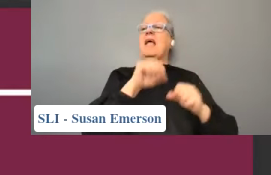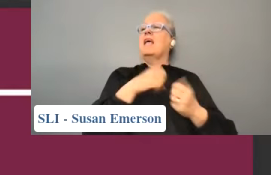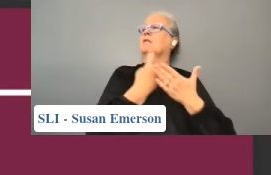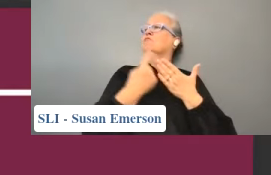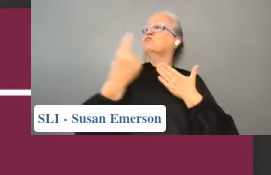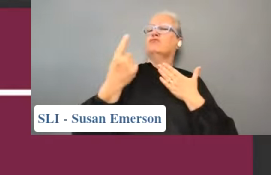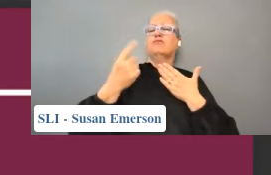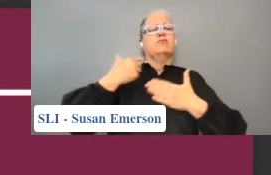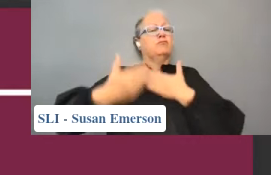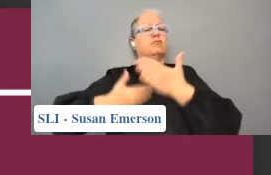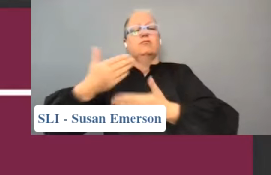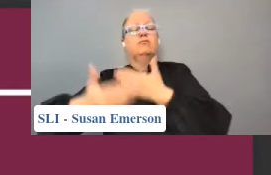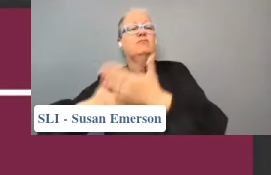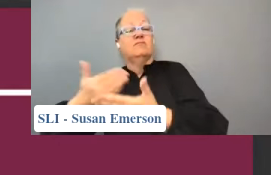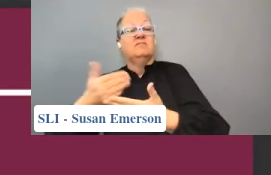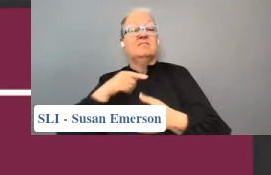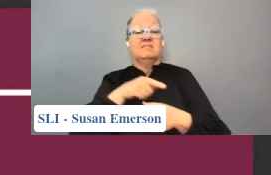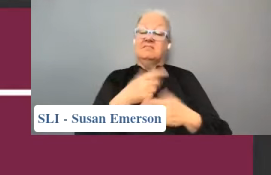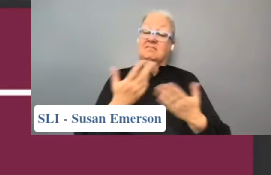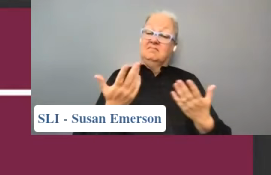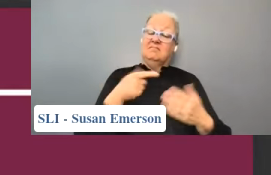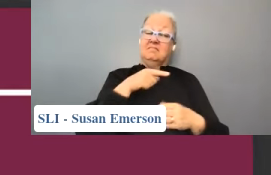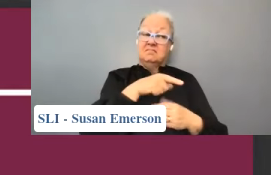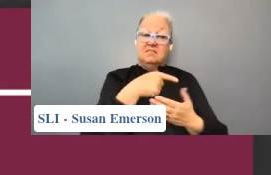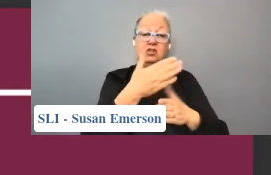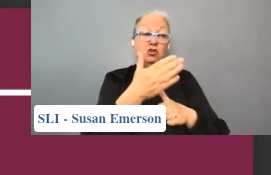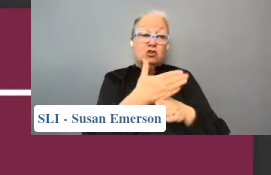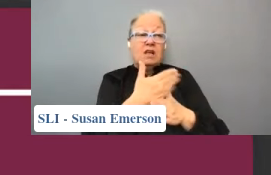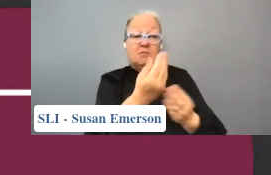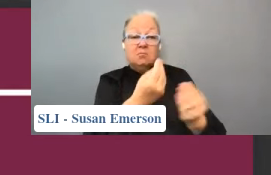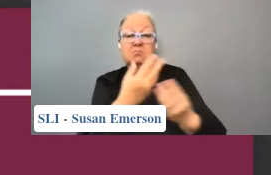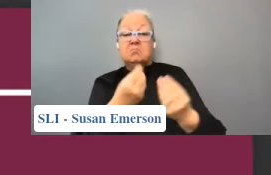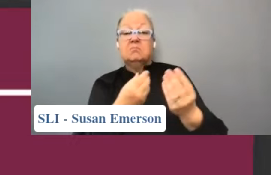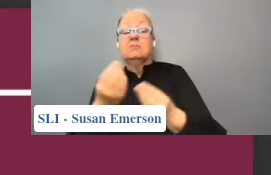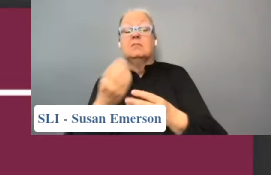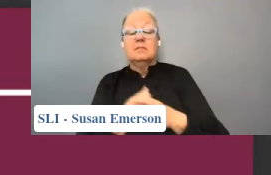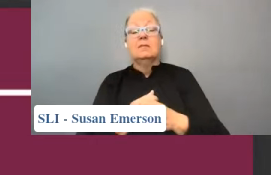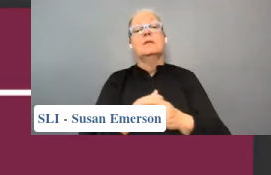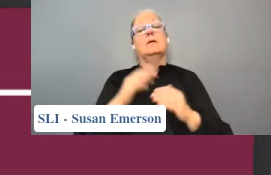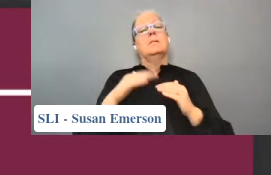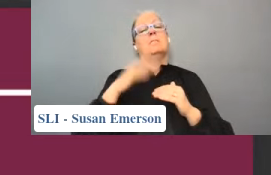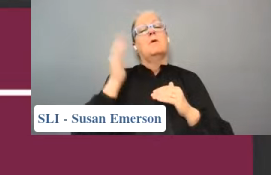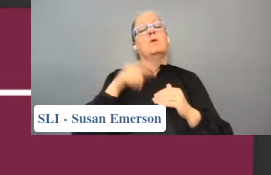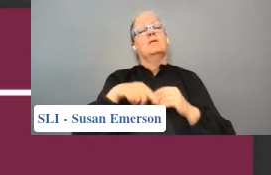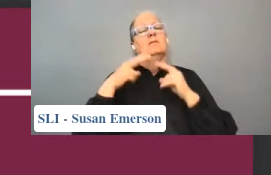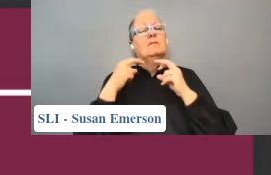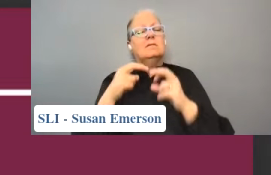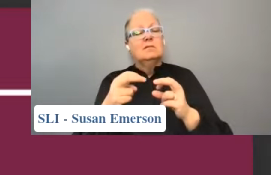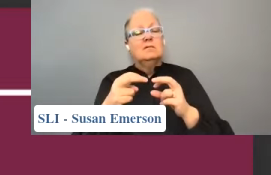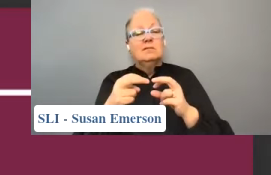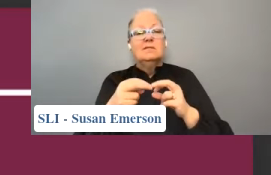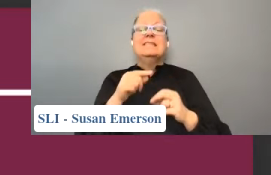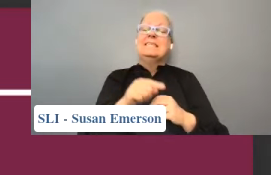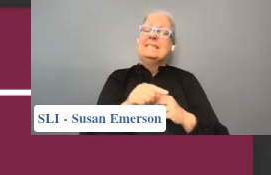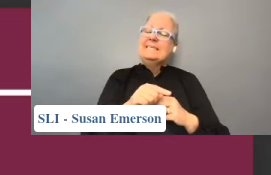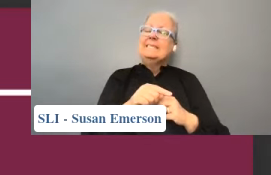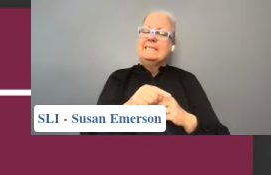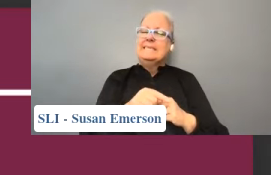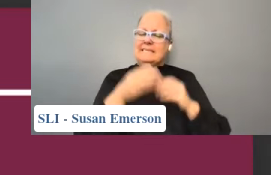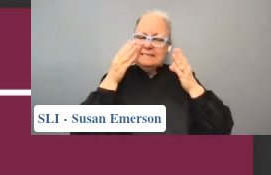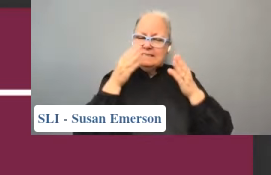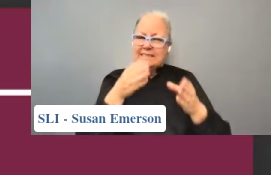the research that Michele just shared. But most research is actually narrowly focused on a select